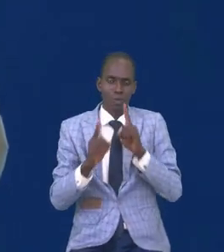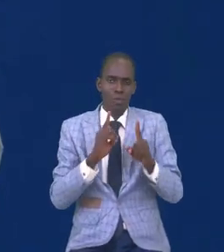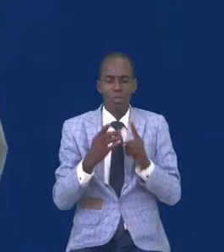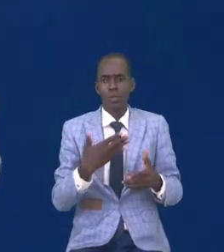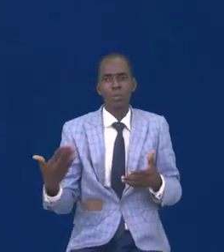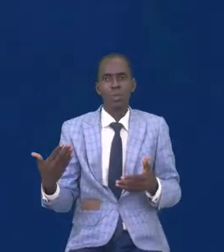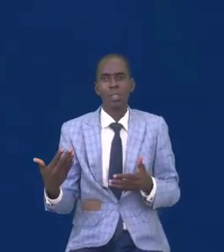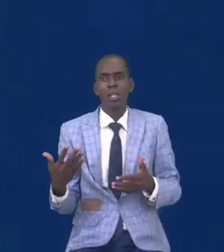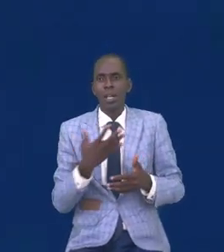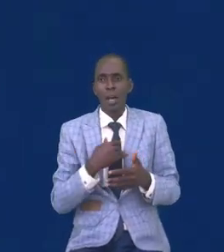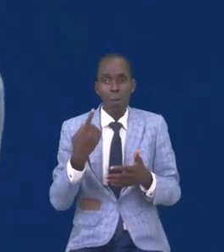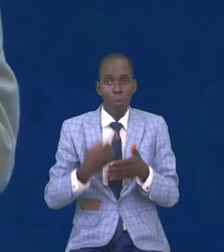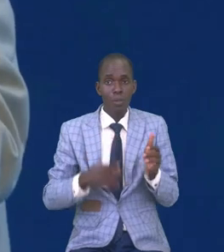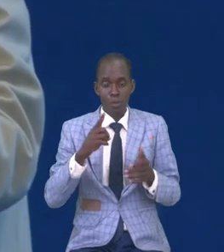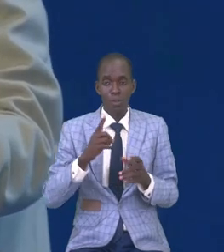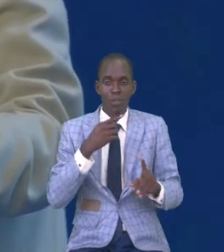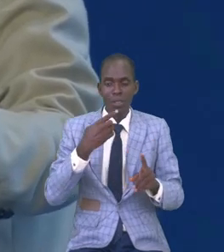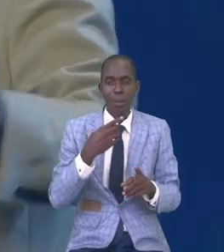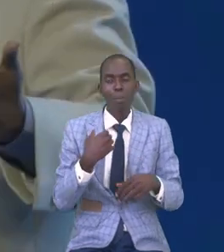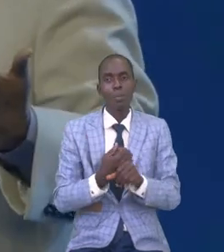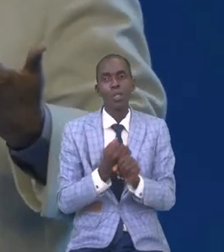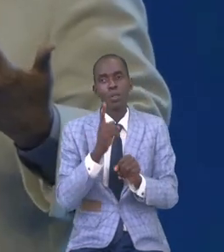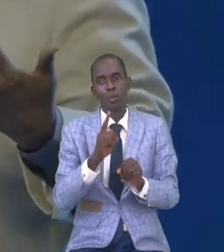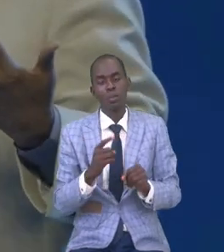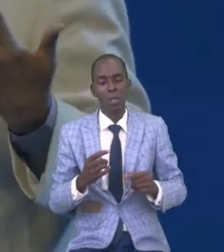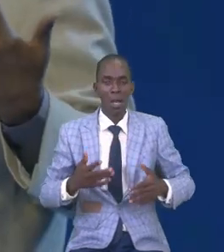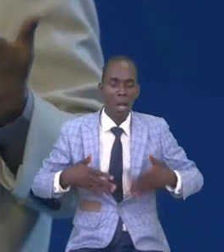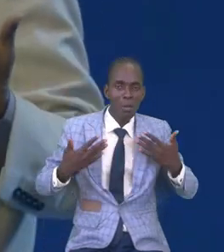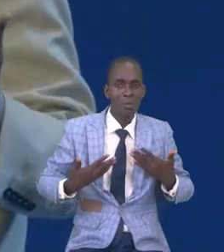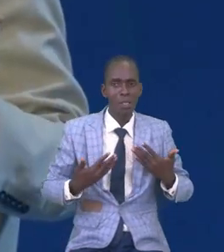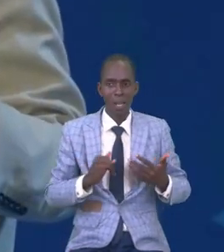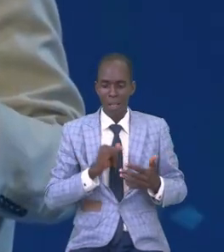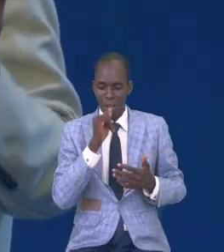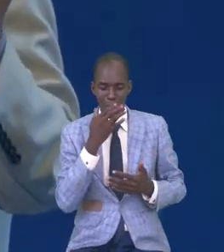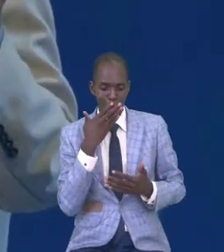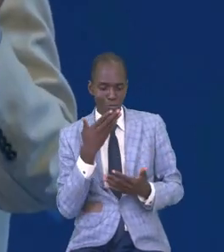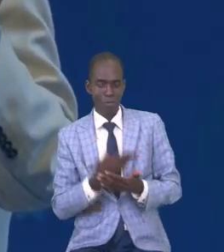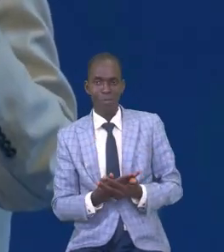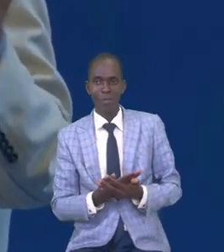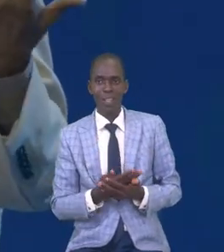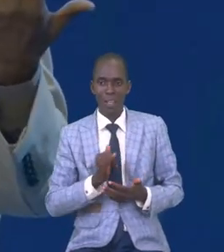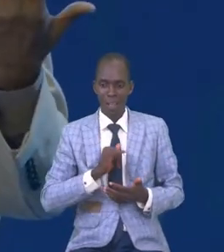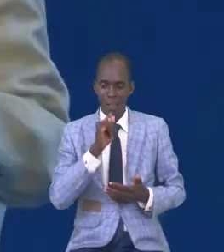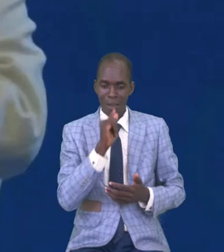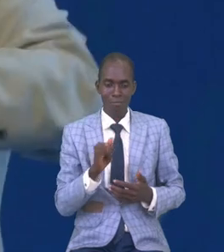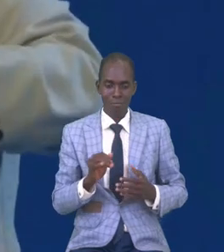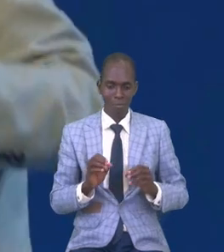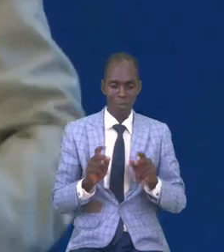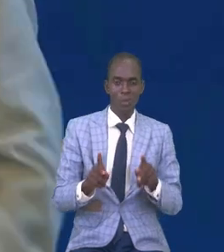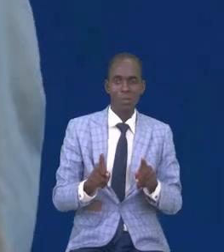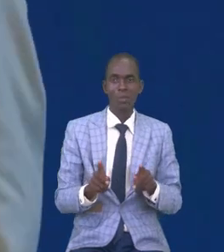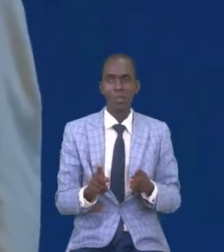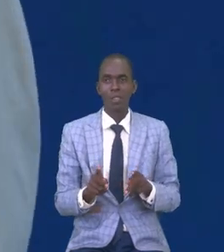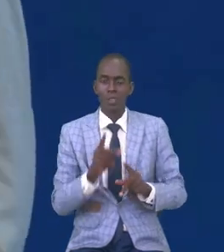you can make you feel happy. I'm good. I'm nice. I'm blessed. I'm fortunate. Talking